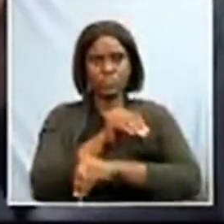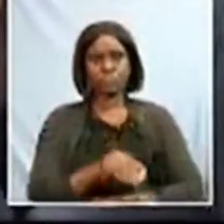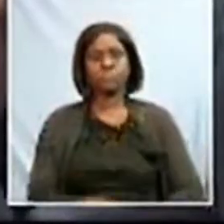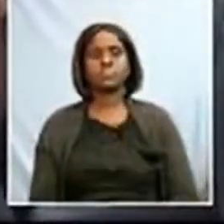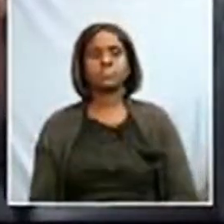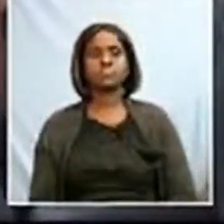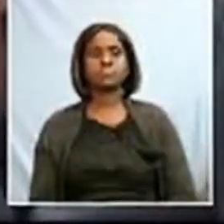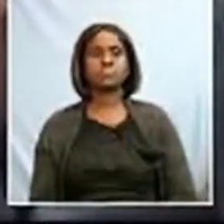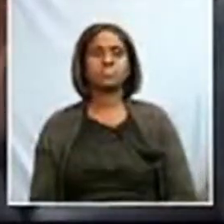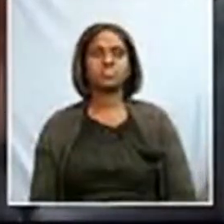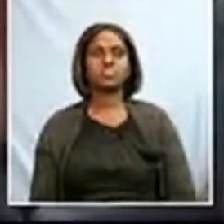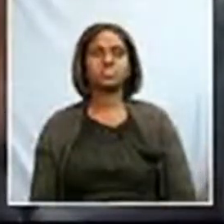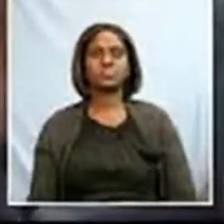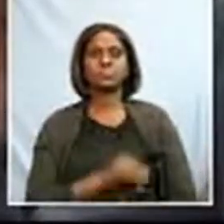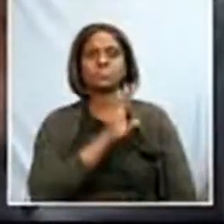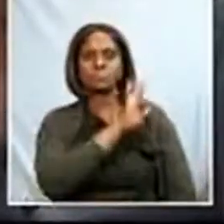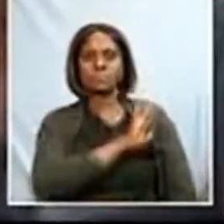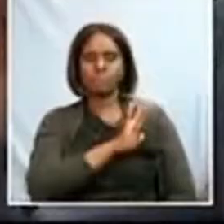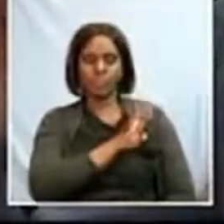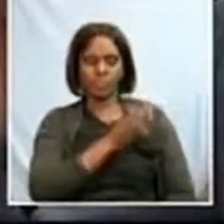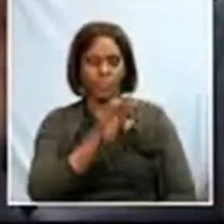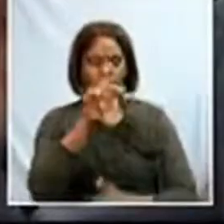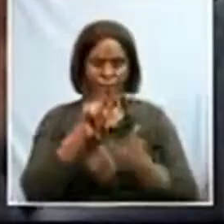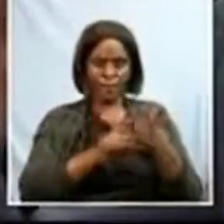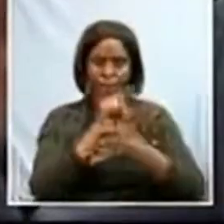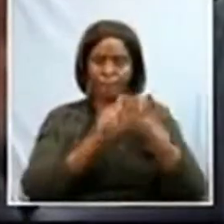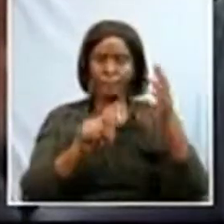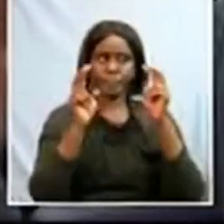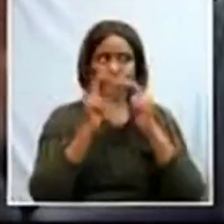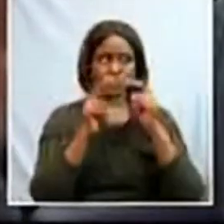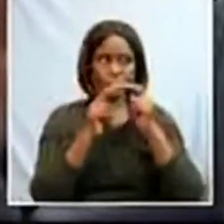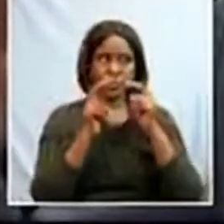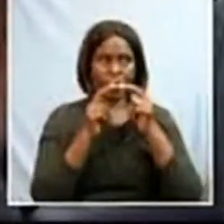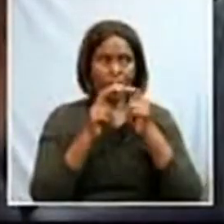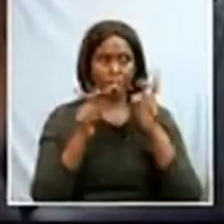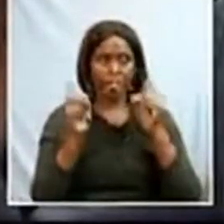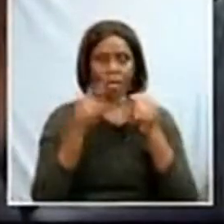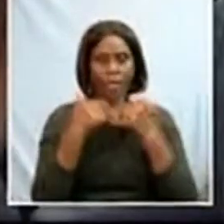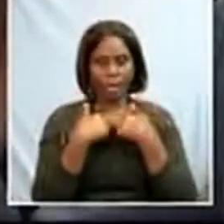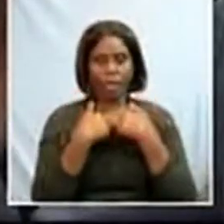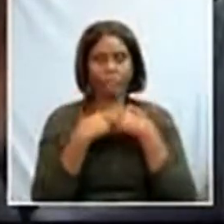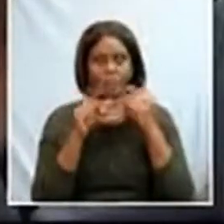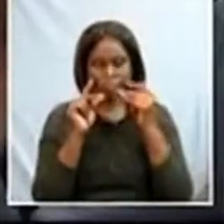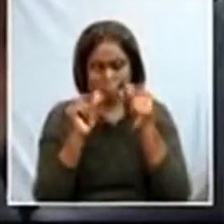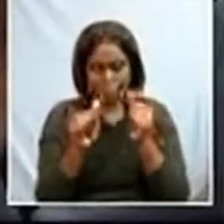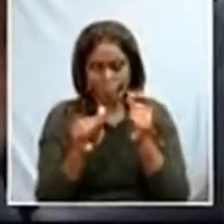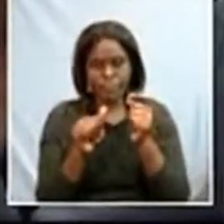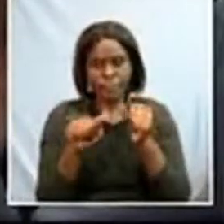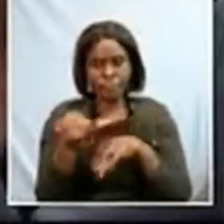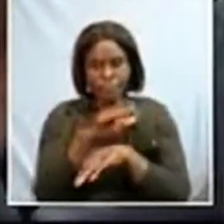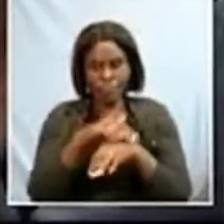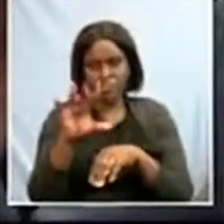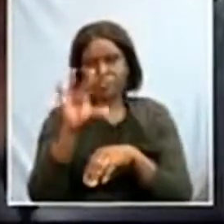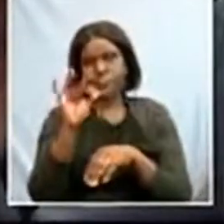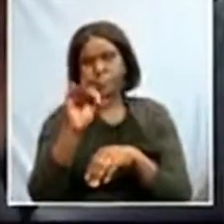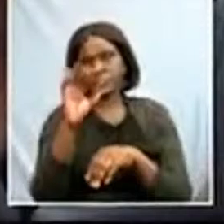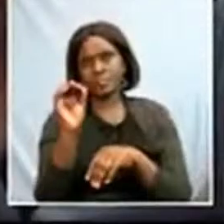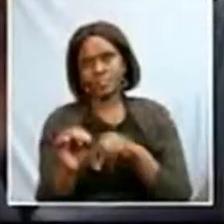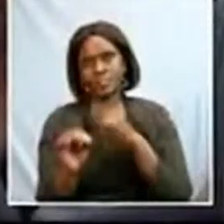microphone. This habit of terminating contracts when they have reached above